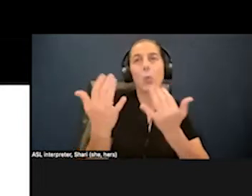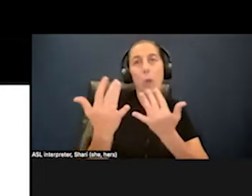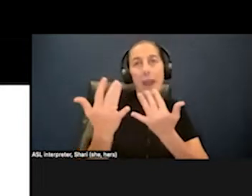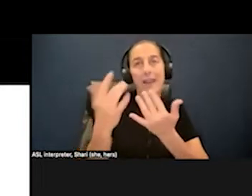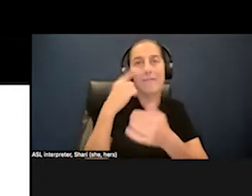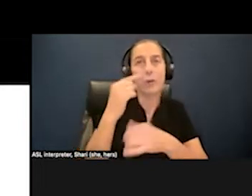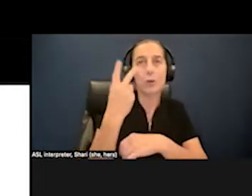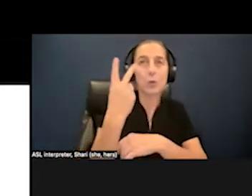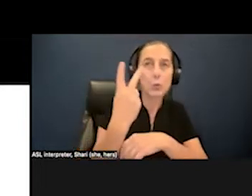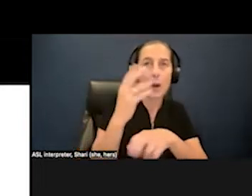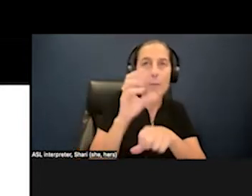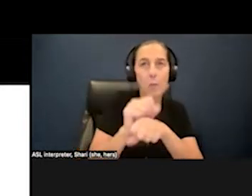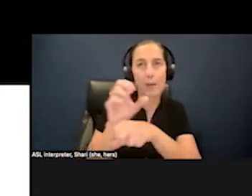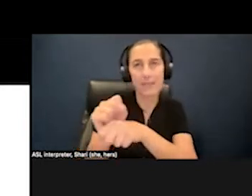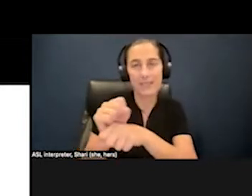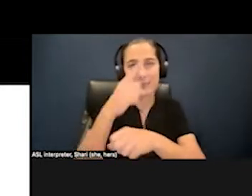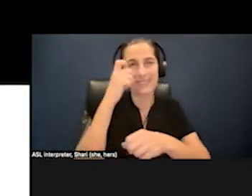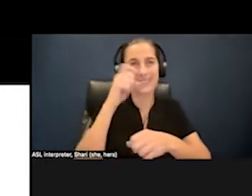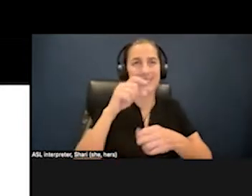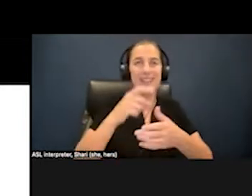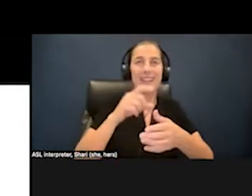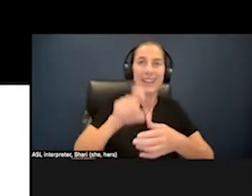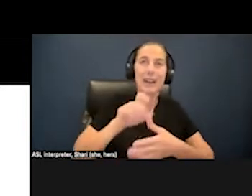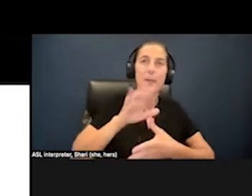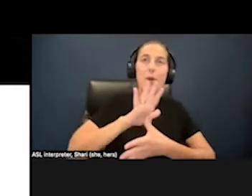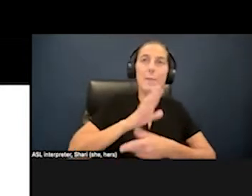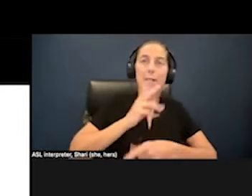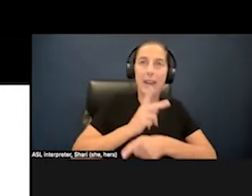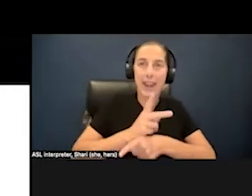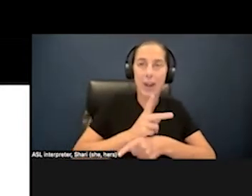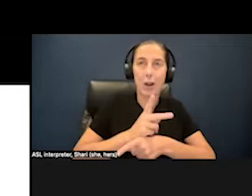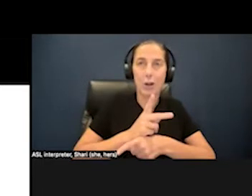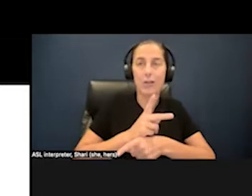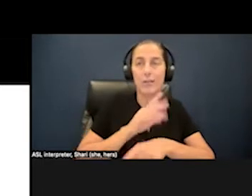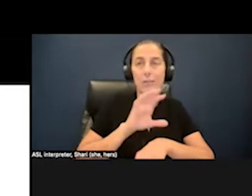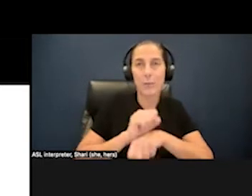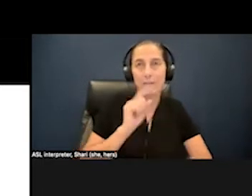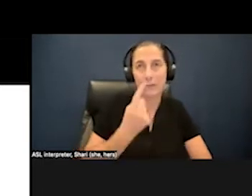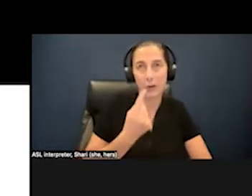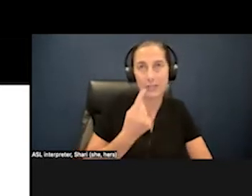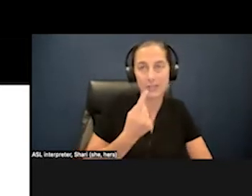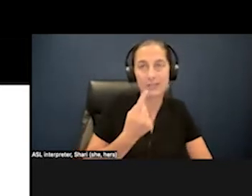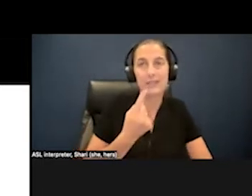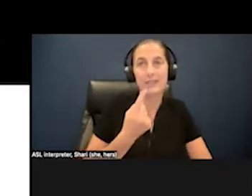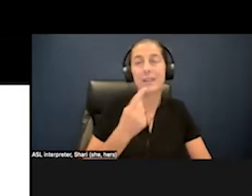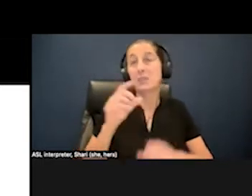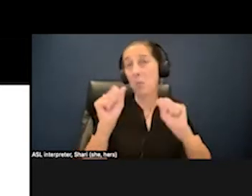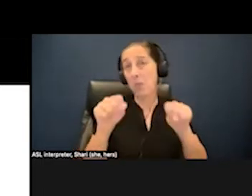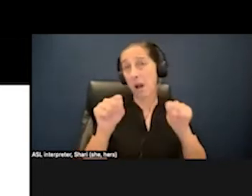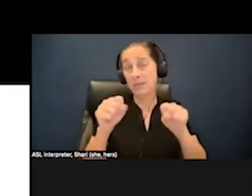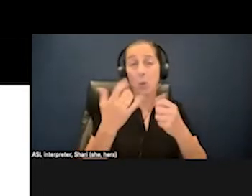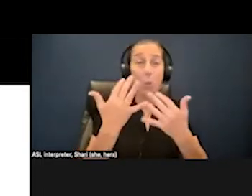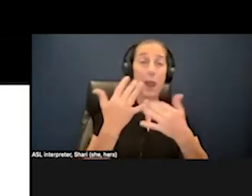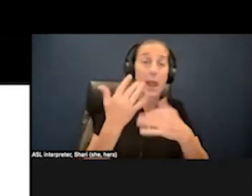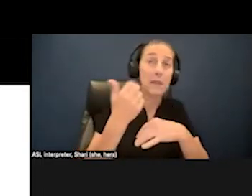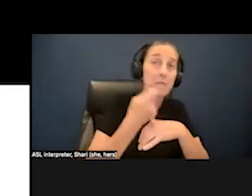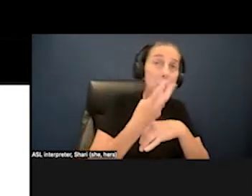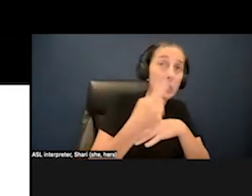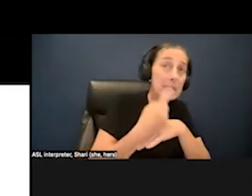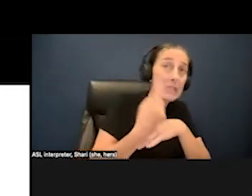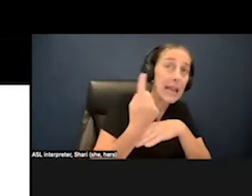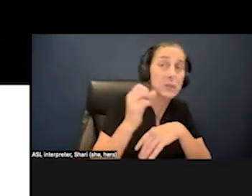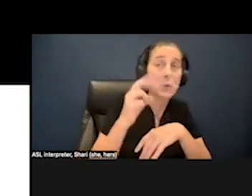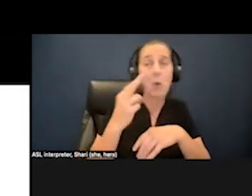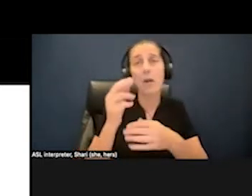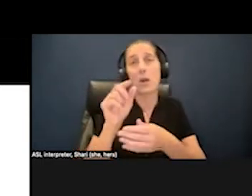appointments. But what that means is maybe you're waiting a few days, maybe you're waiting a couple weeks. You should not be waiting